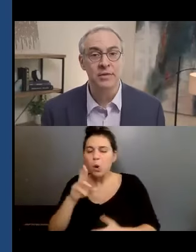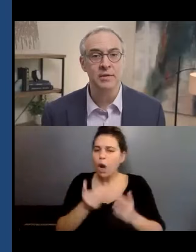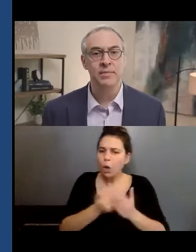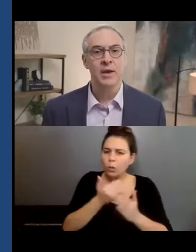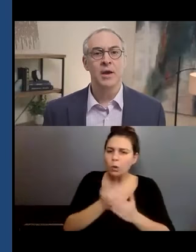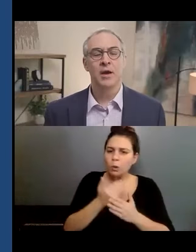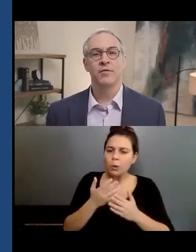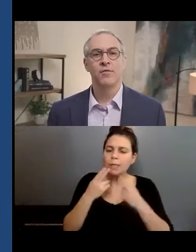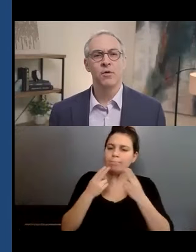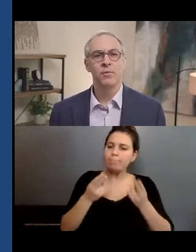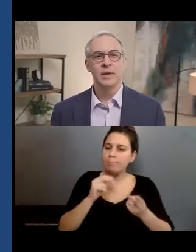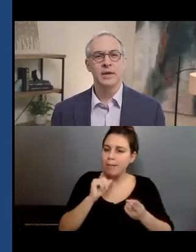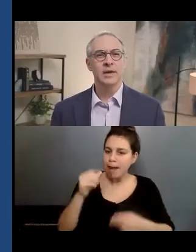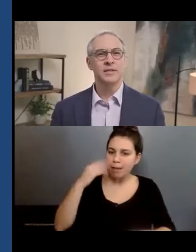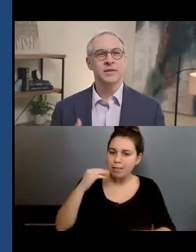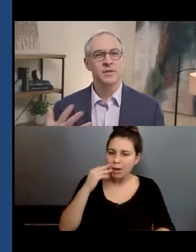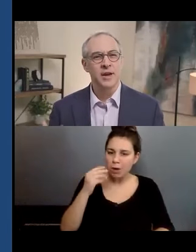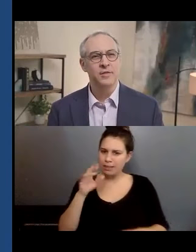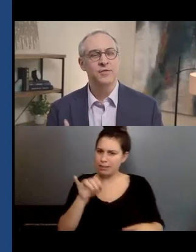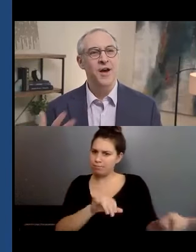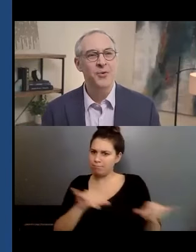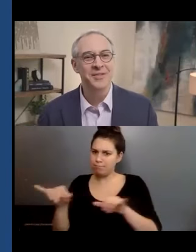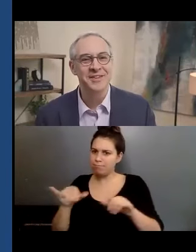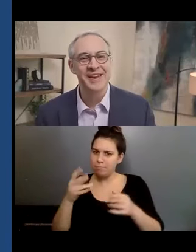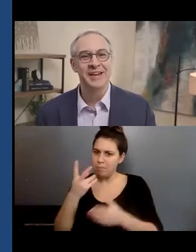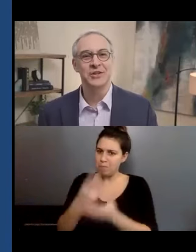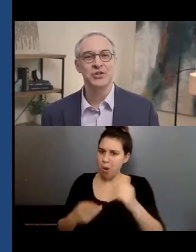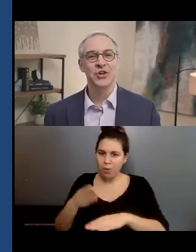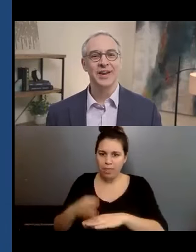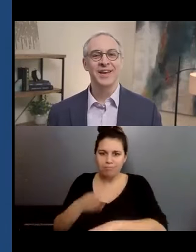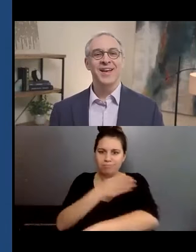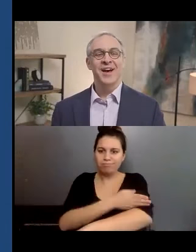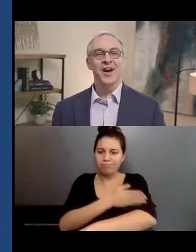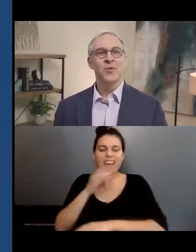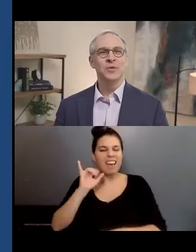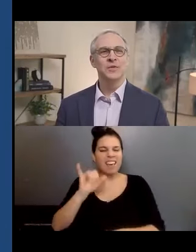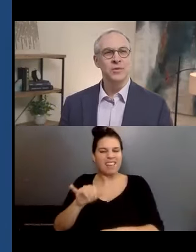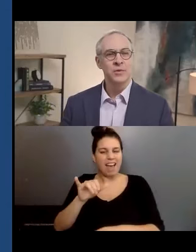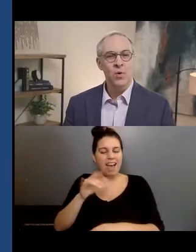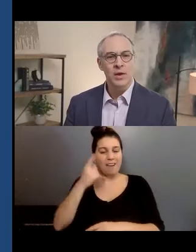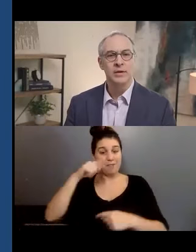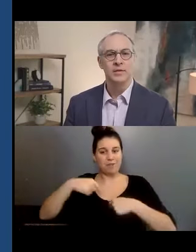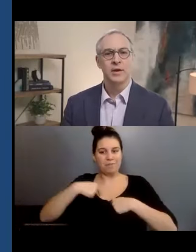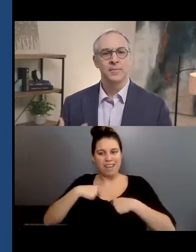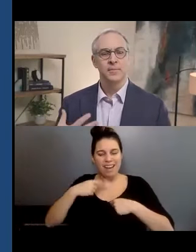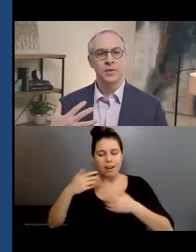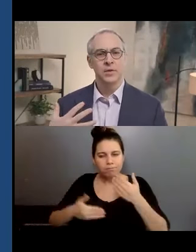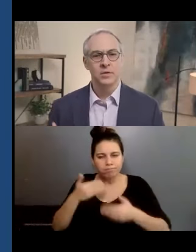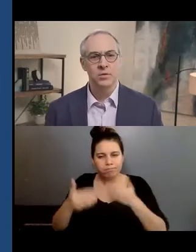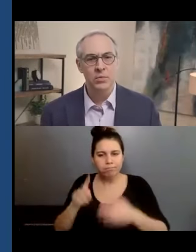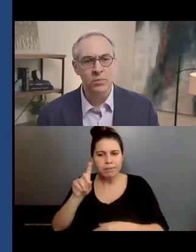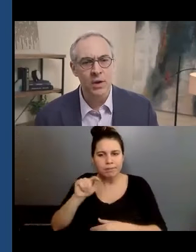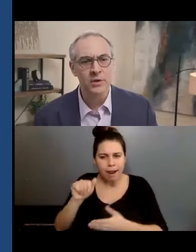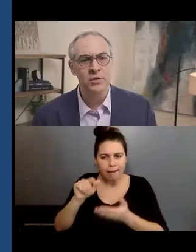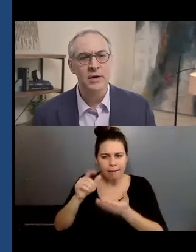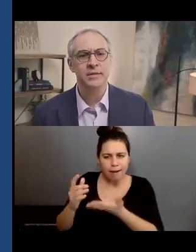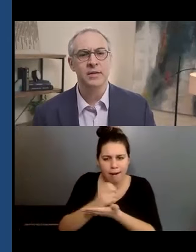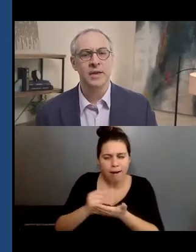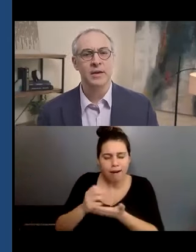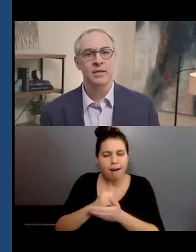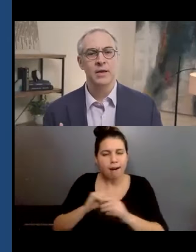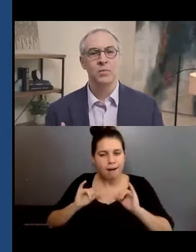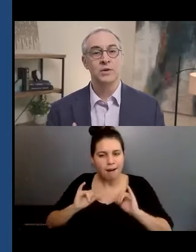another theme for me in this kind of following the data journey, was I really wanted, we wanted